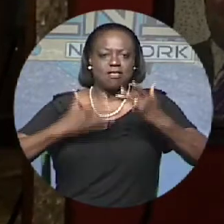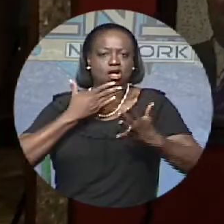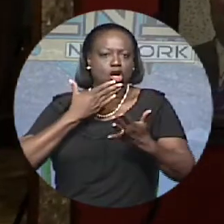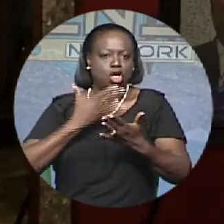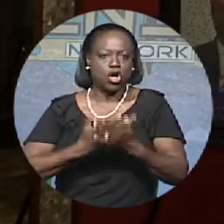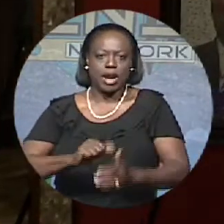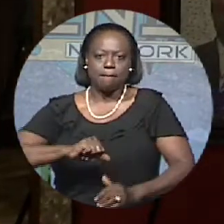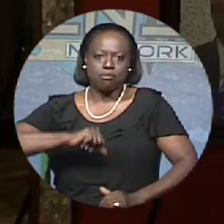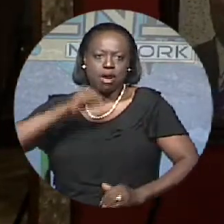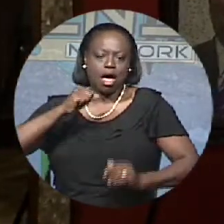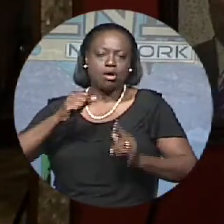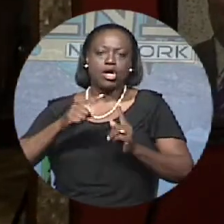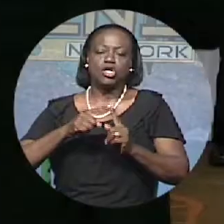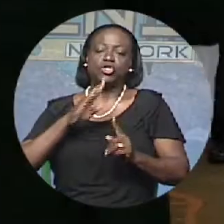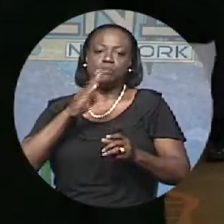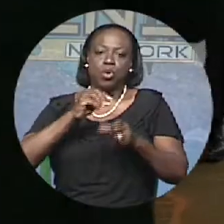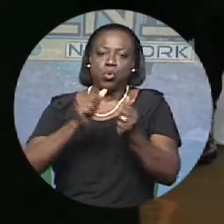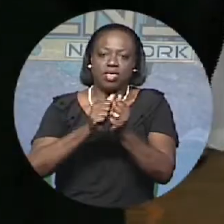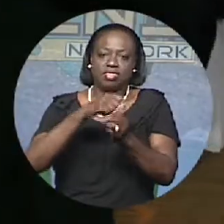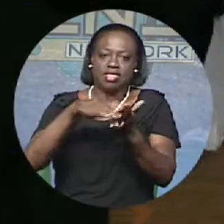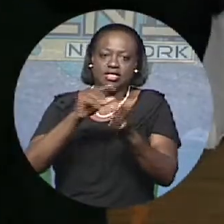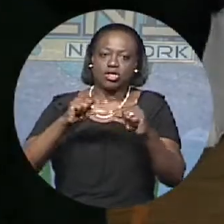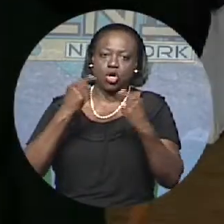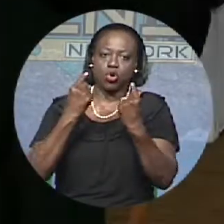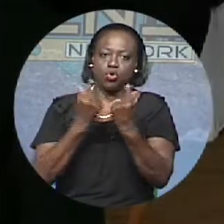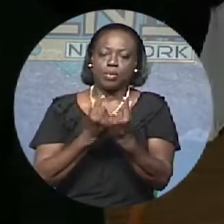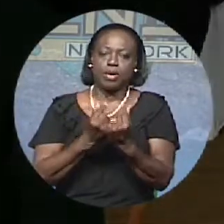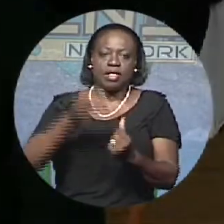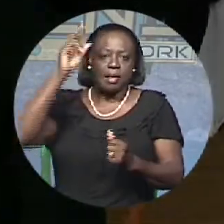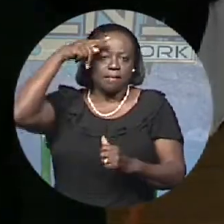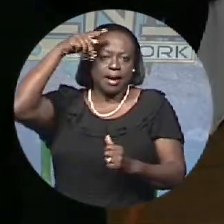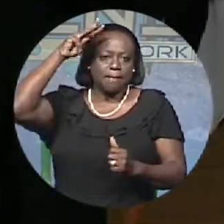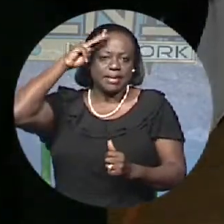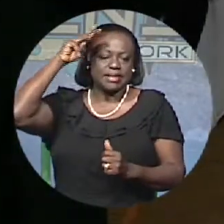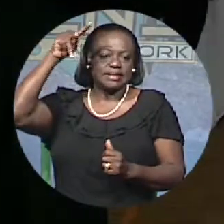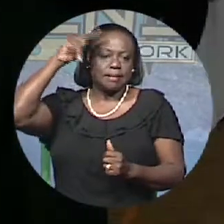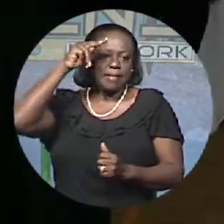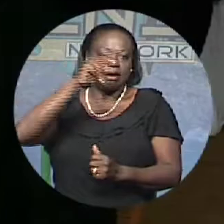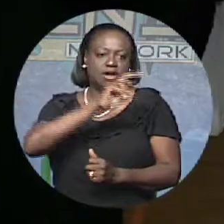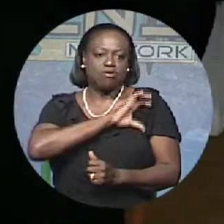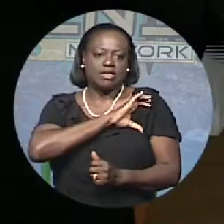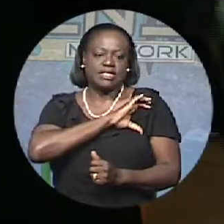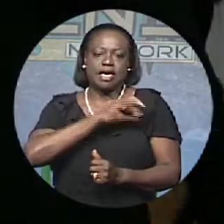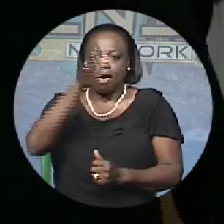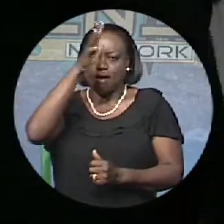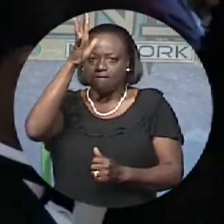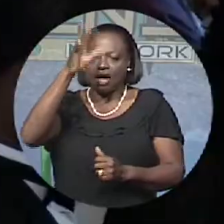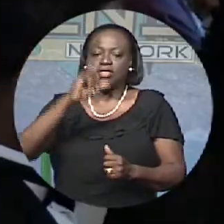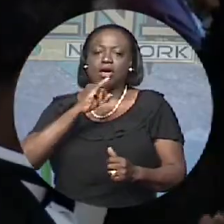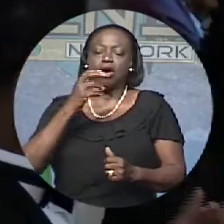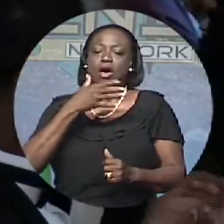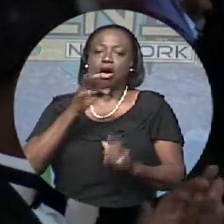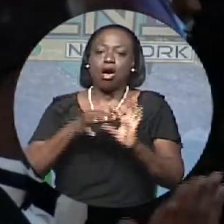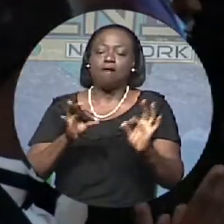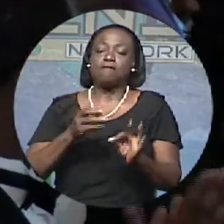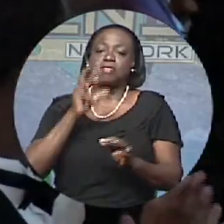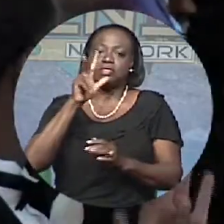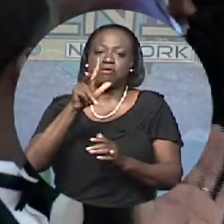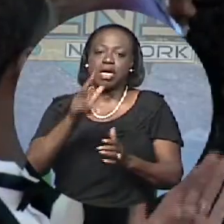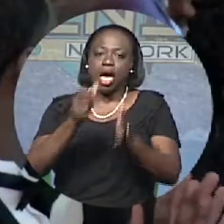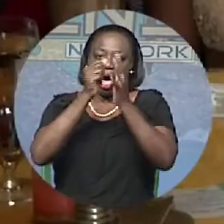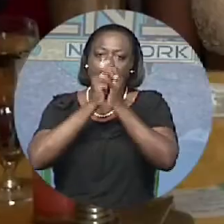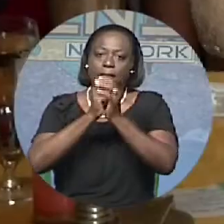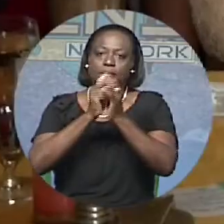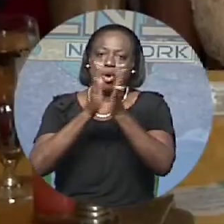I feel proud to be in with this group. Prime Minister the Right Honorable Perry Christie, a father of three, applauded the honorees for their contributions to nation